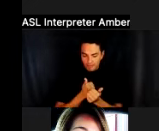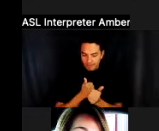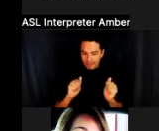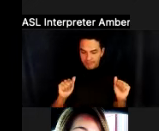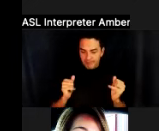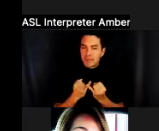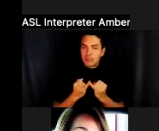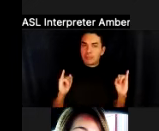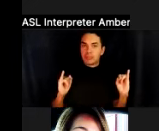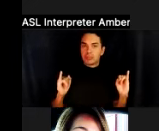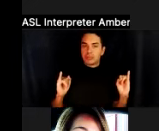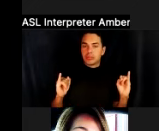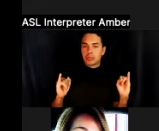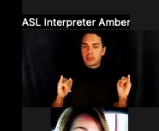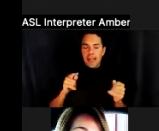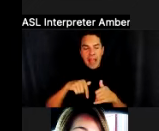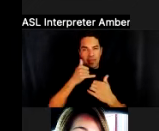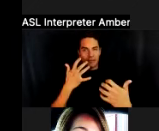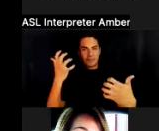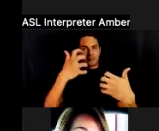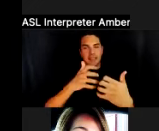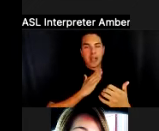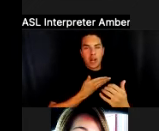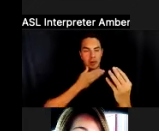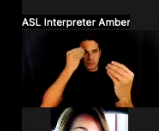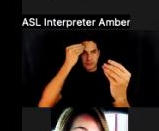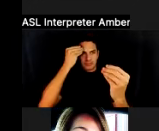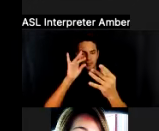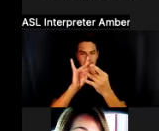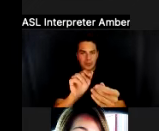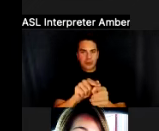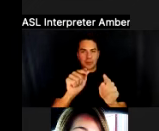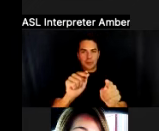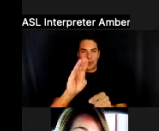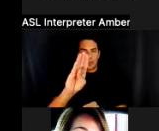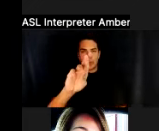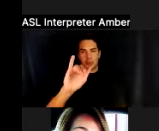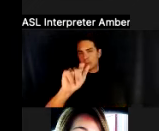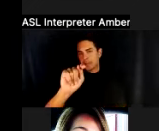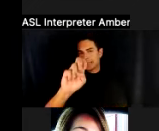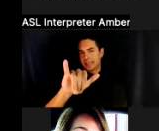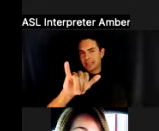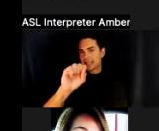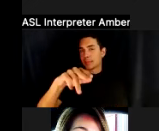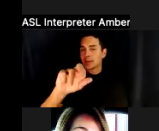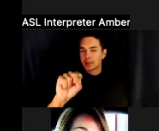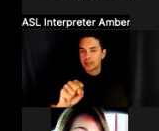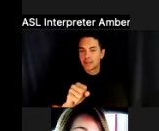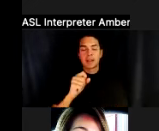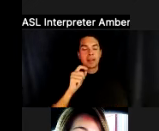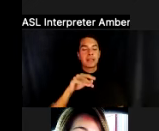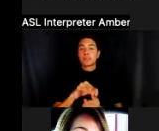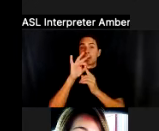the consideration of folks who are carrying a legacy of trauma, or who are survivors